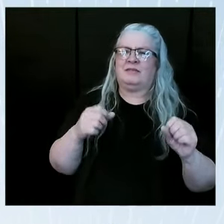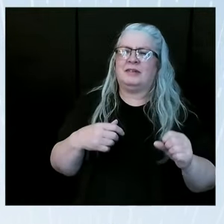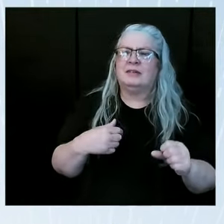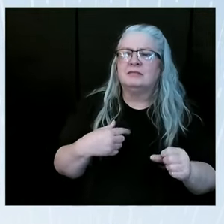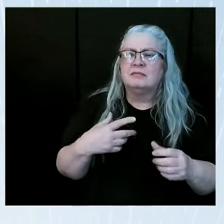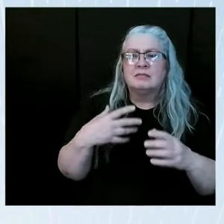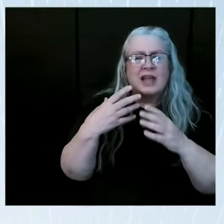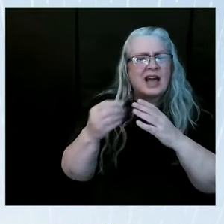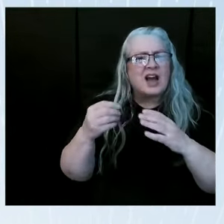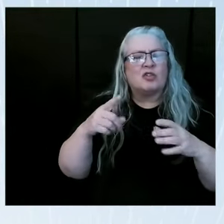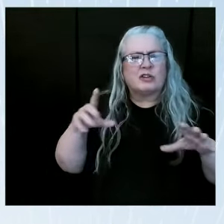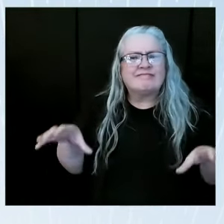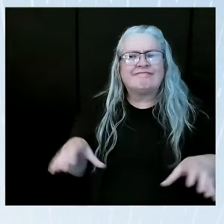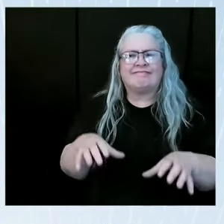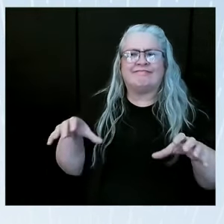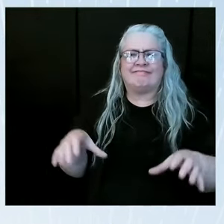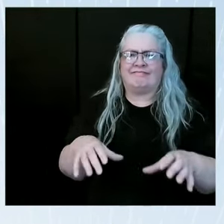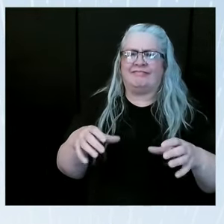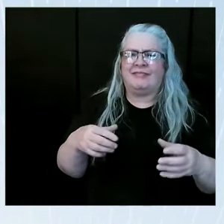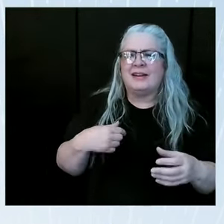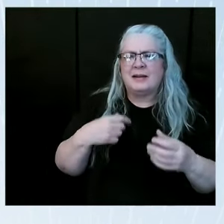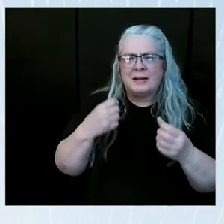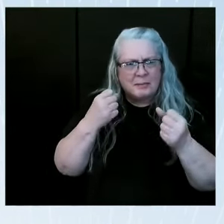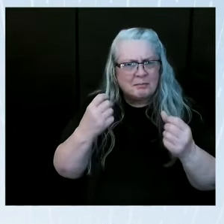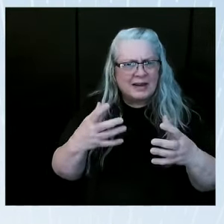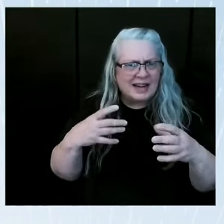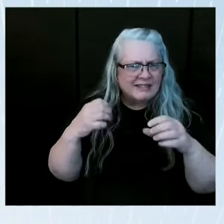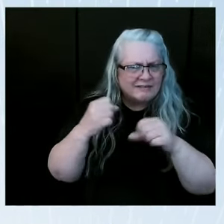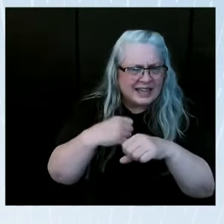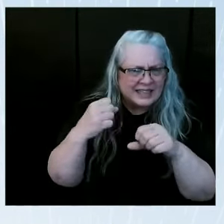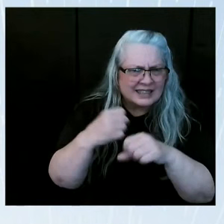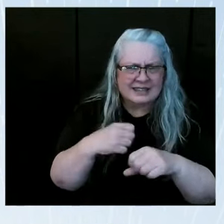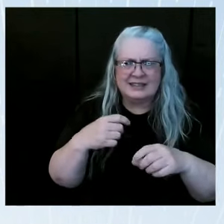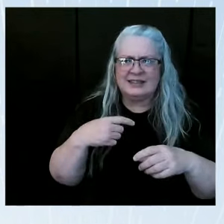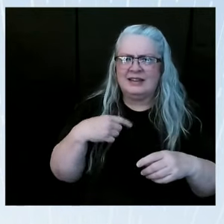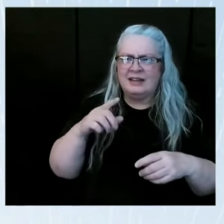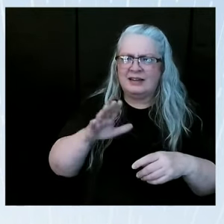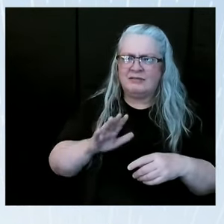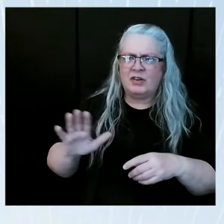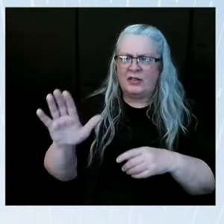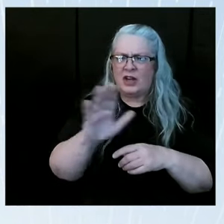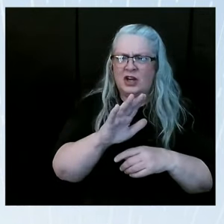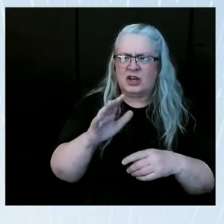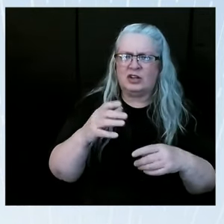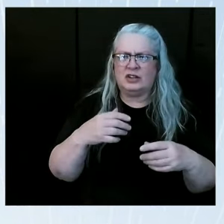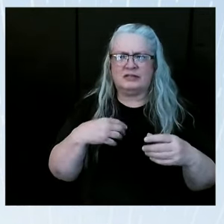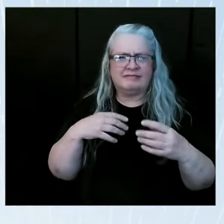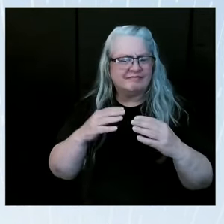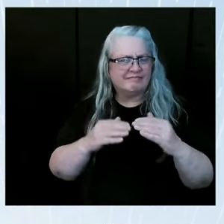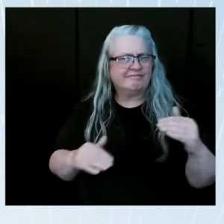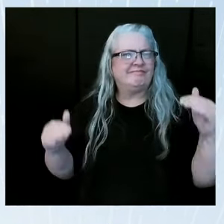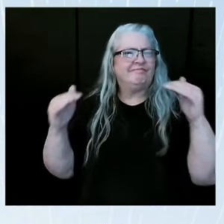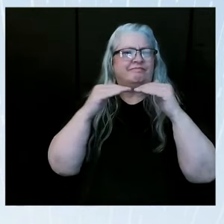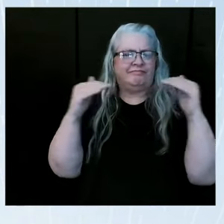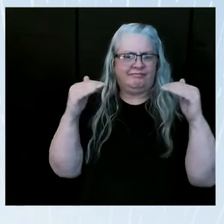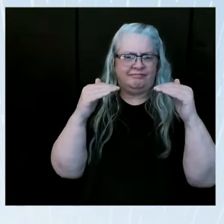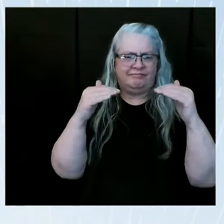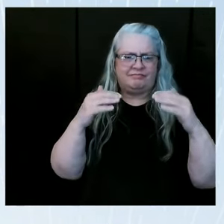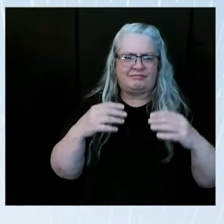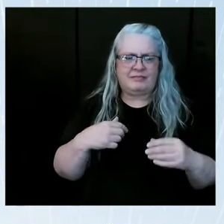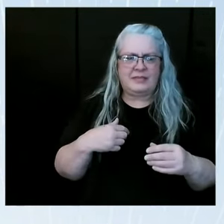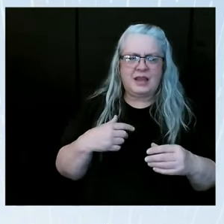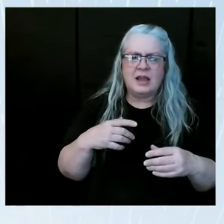bring services, fighting to bring justice for human trafficking survivors. With my fellow